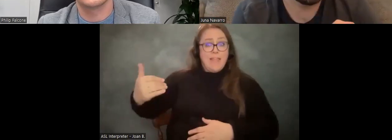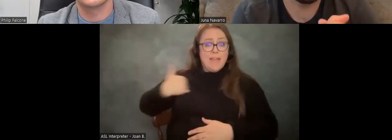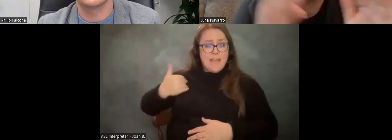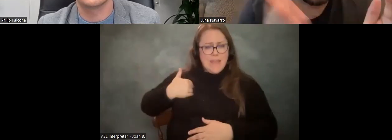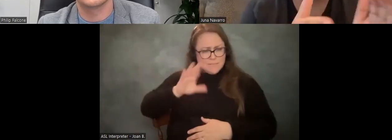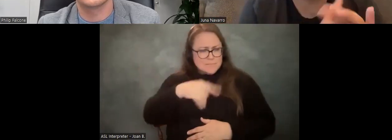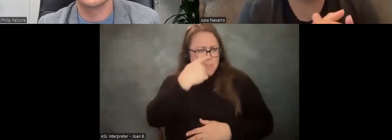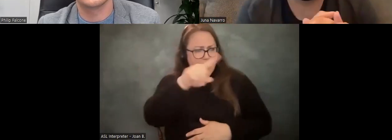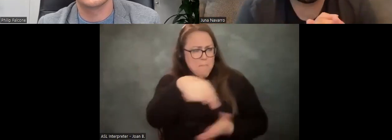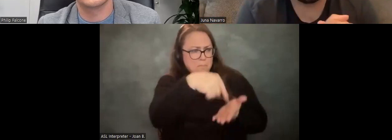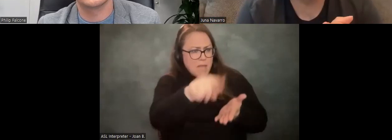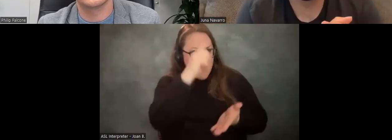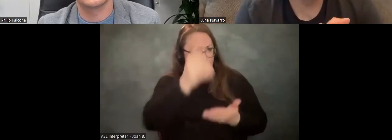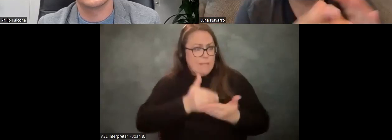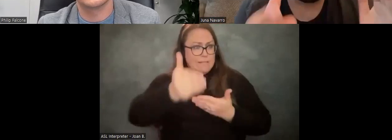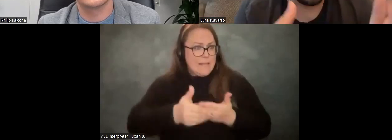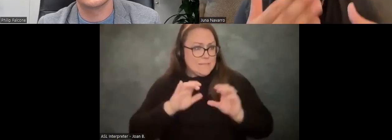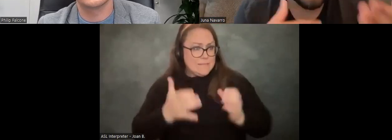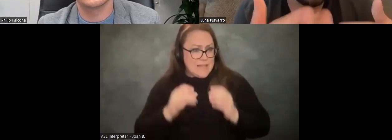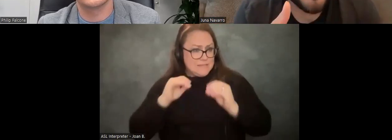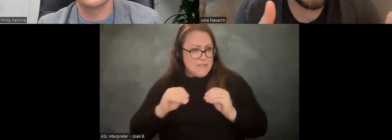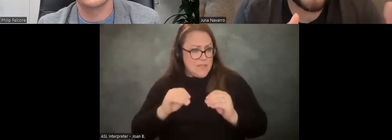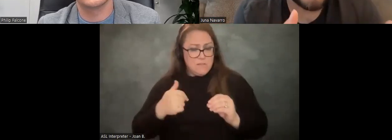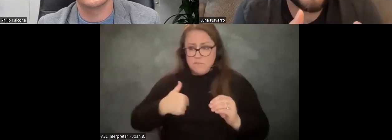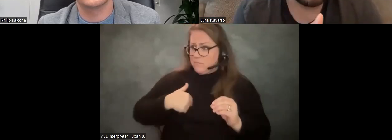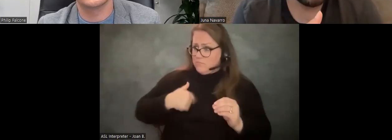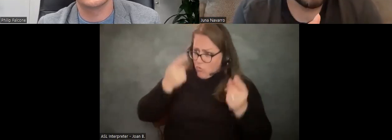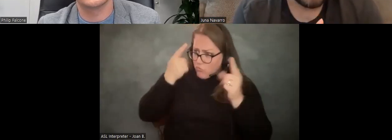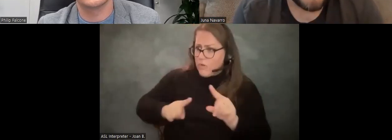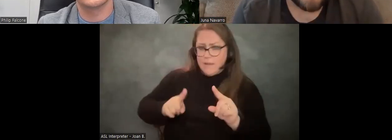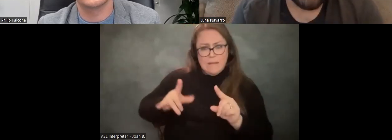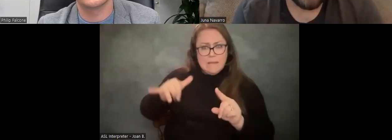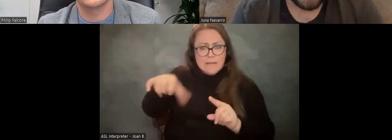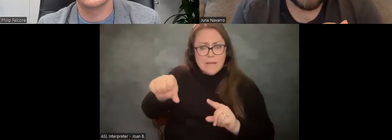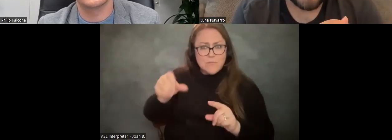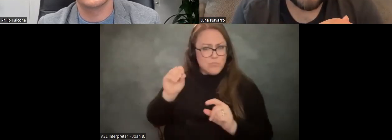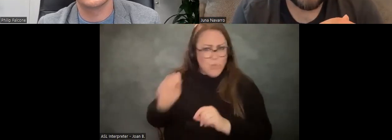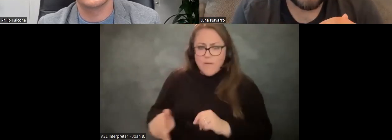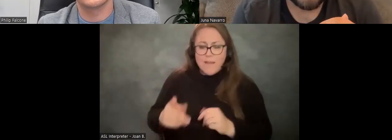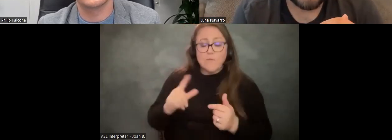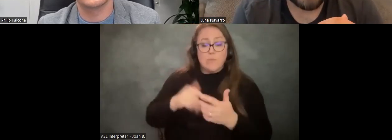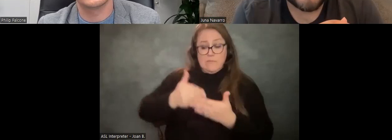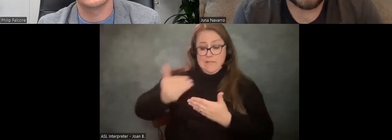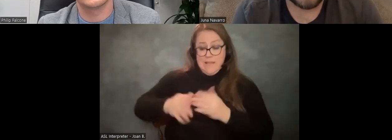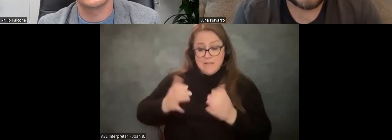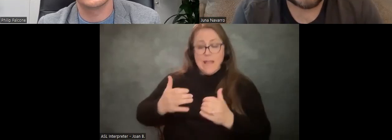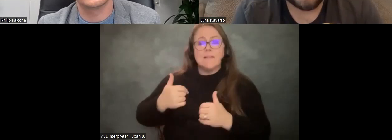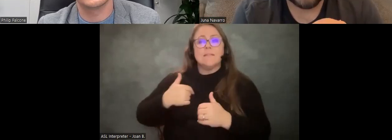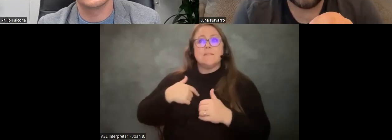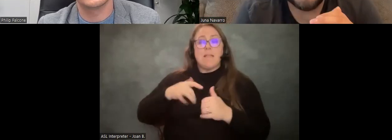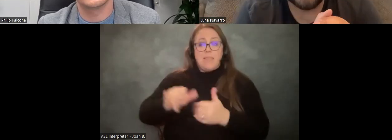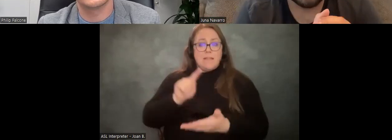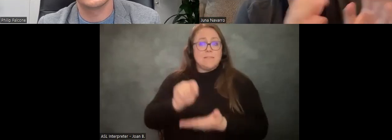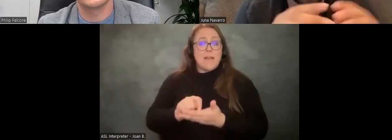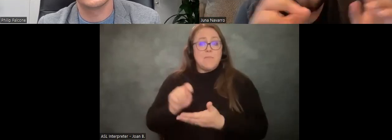commission you to teach the next class. Okay. So then I was able to teach that next class. The mural offering during that time